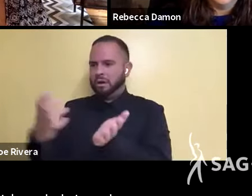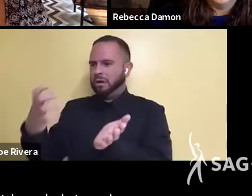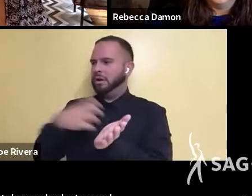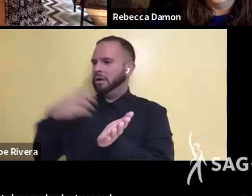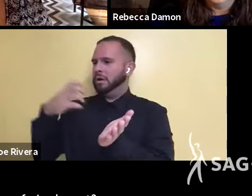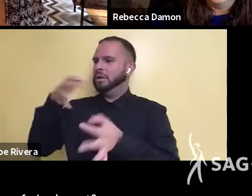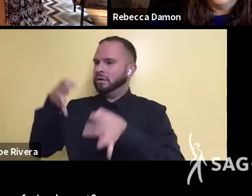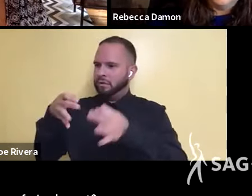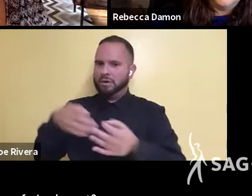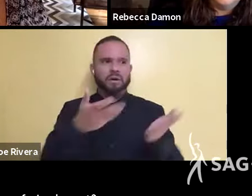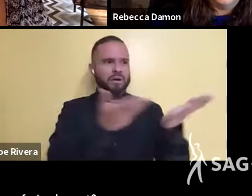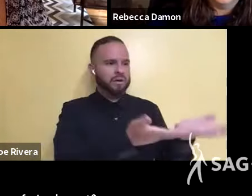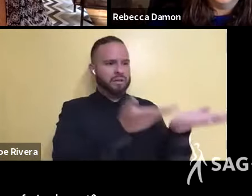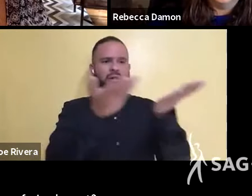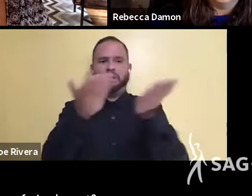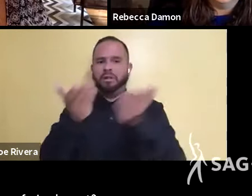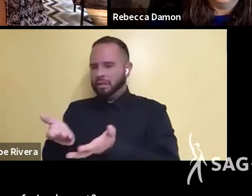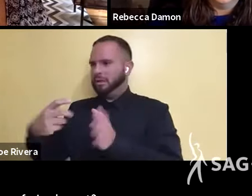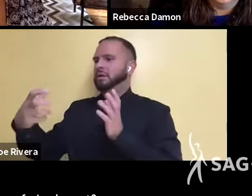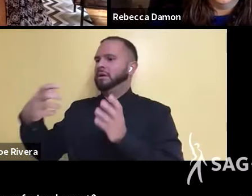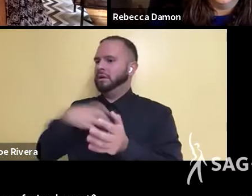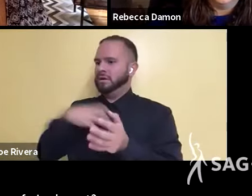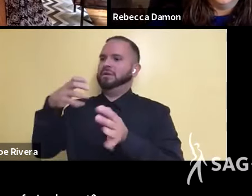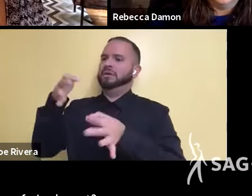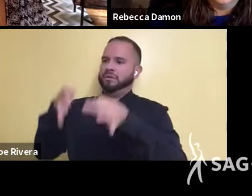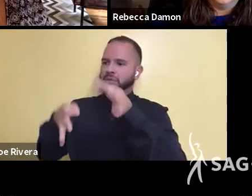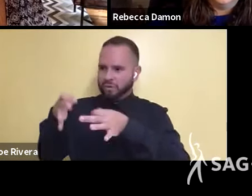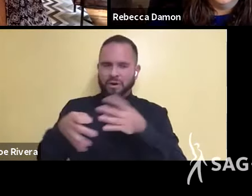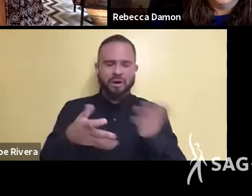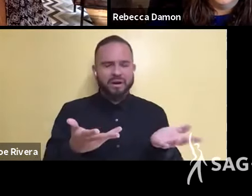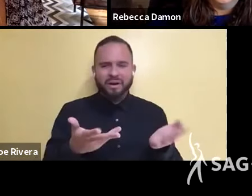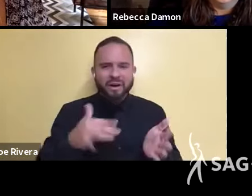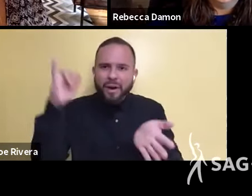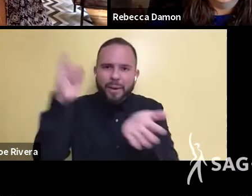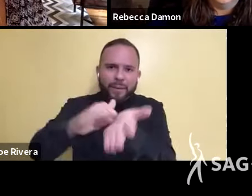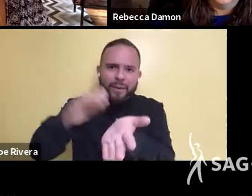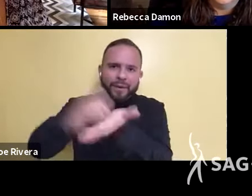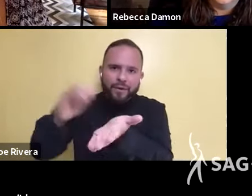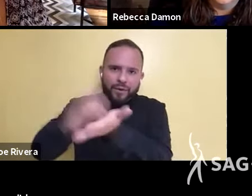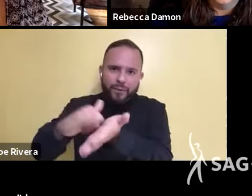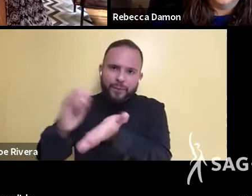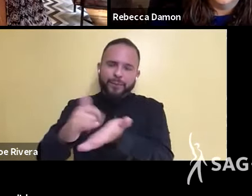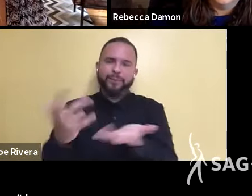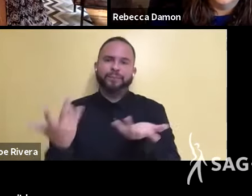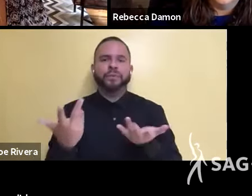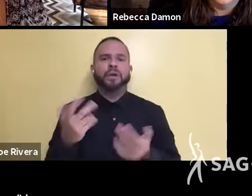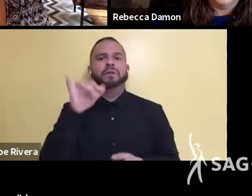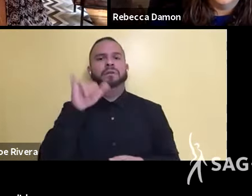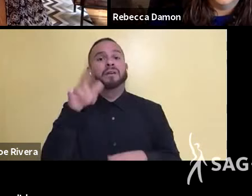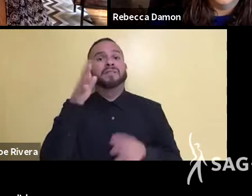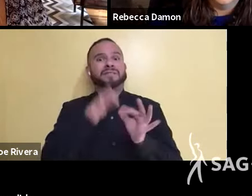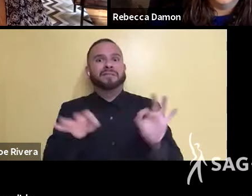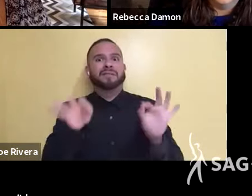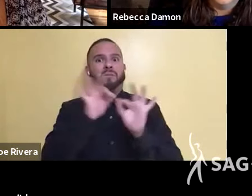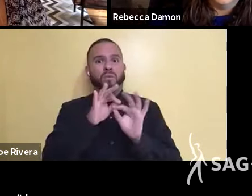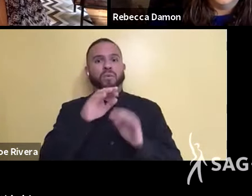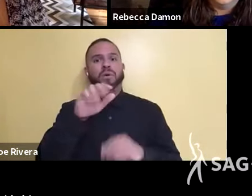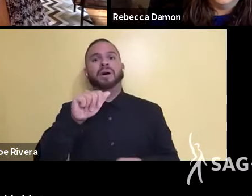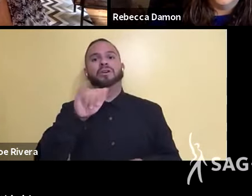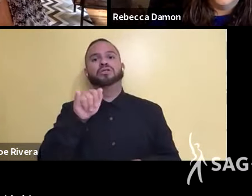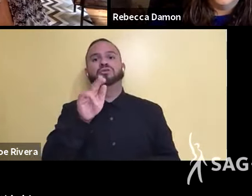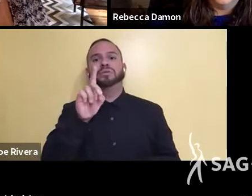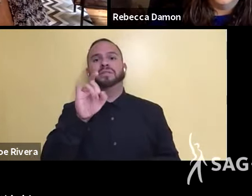utterly impossible. So that's why this idea of having this adjudication